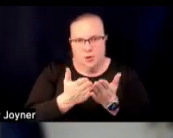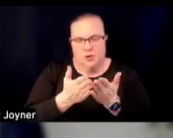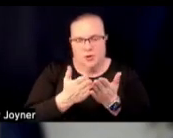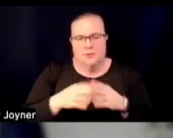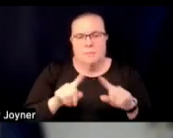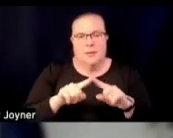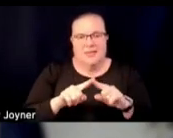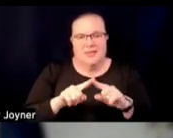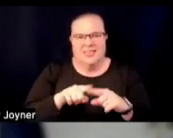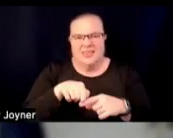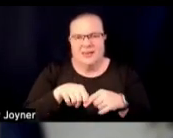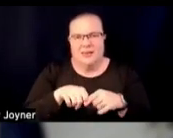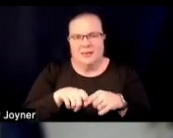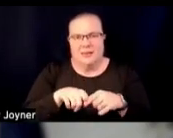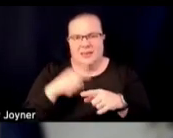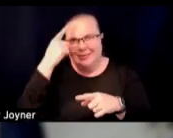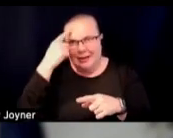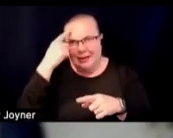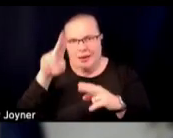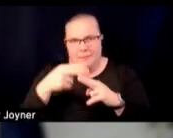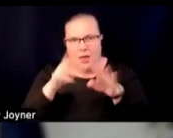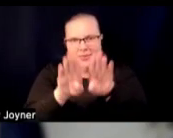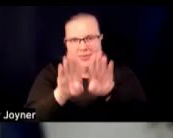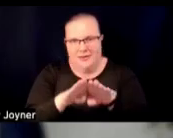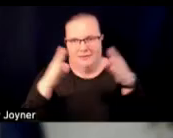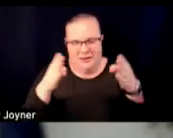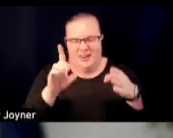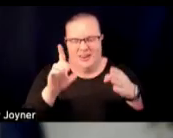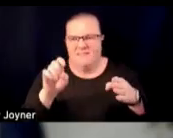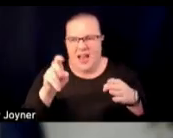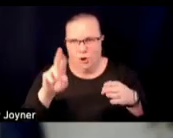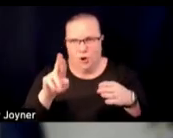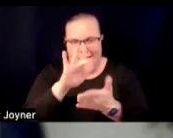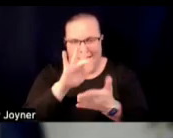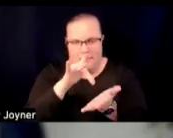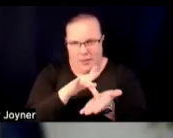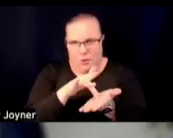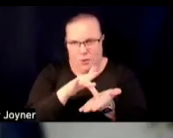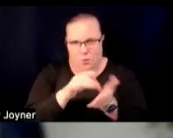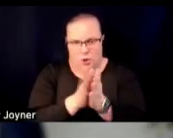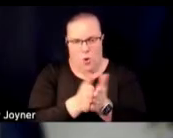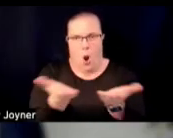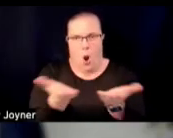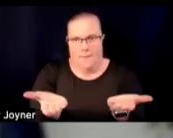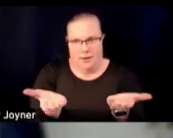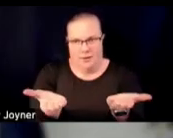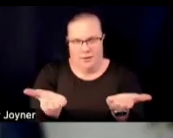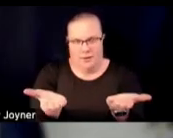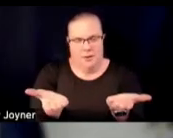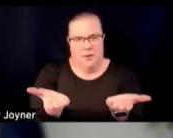in the middle when you open the page, Uh, the full page. Um, sure. but that's where this kind of